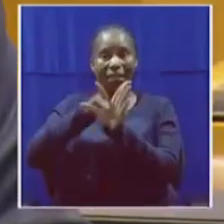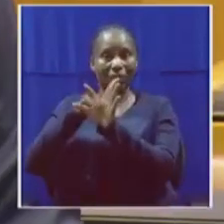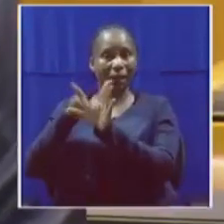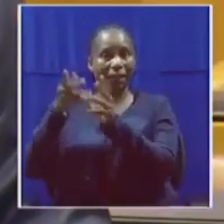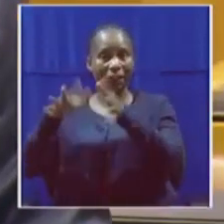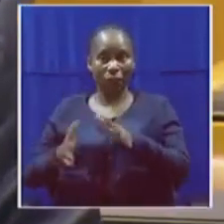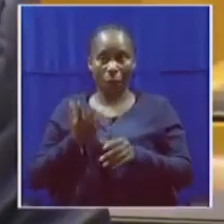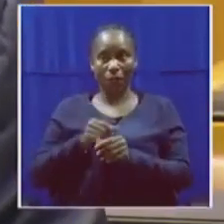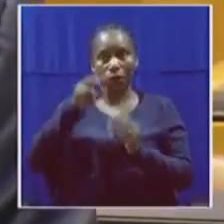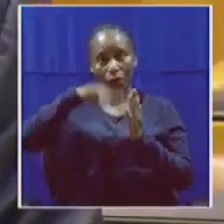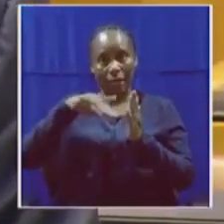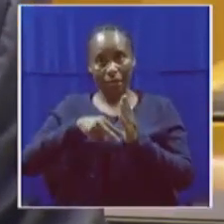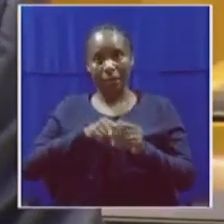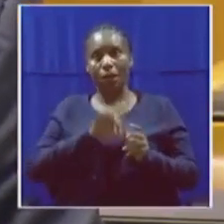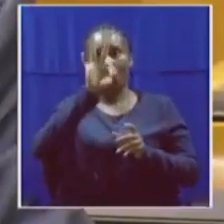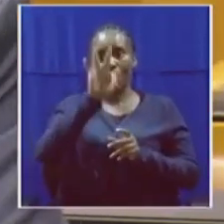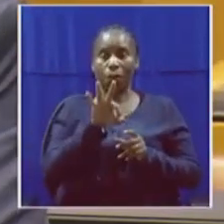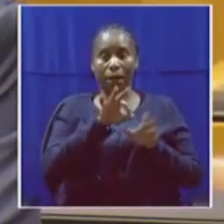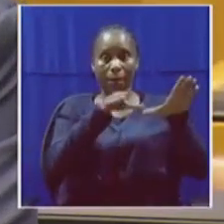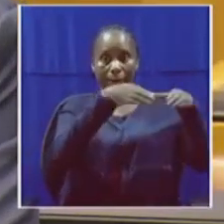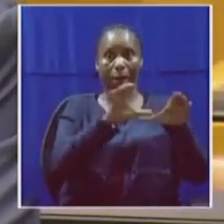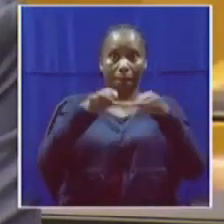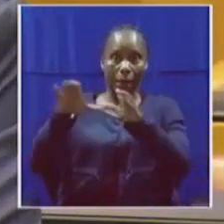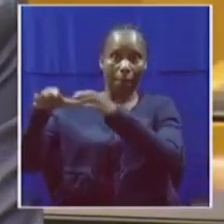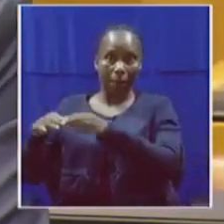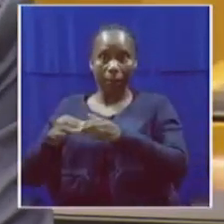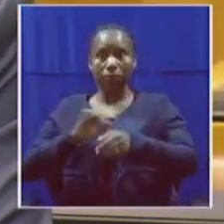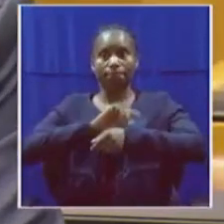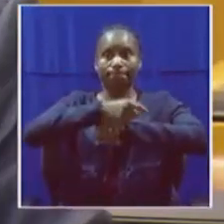the 3 colloquia that we organized